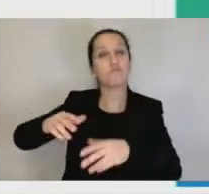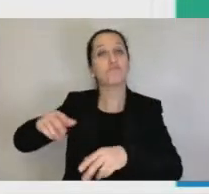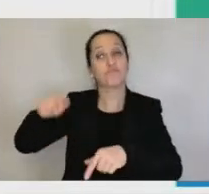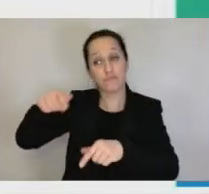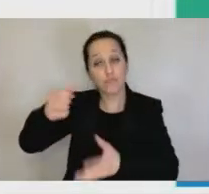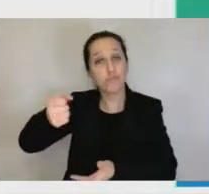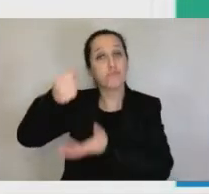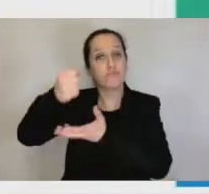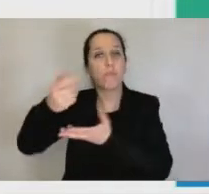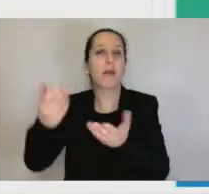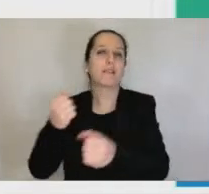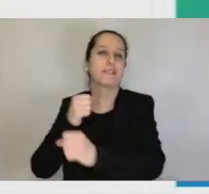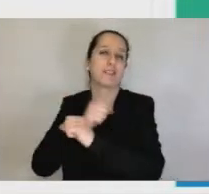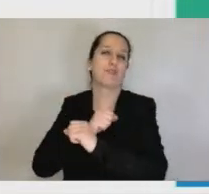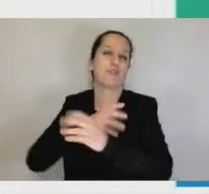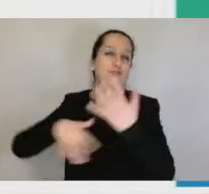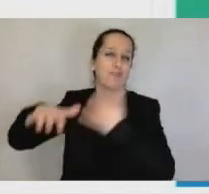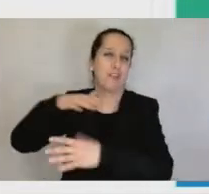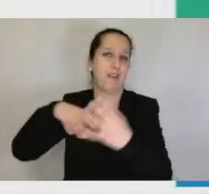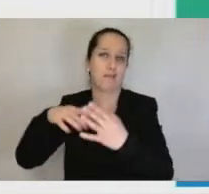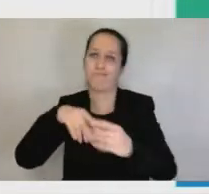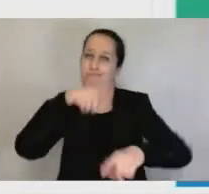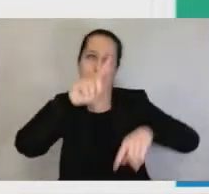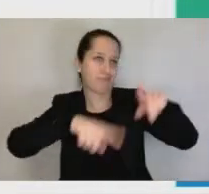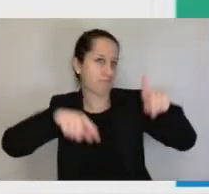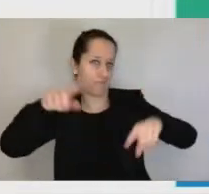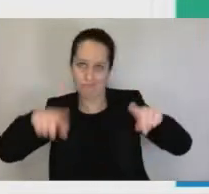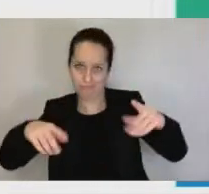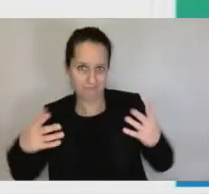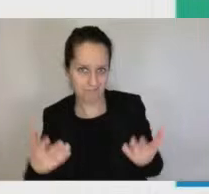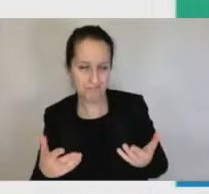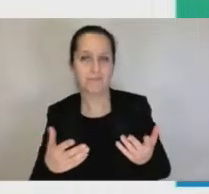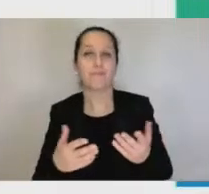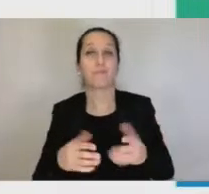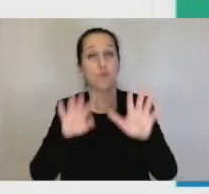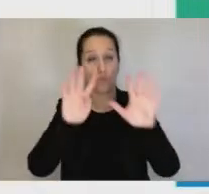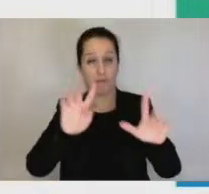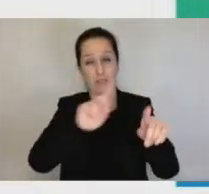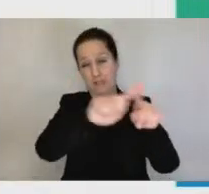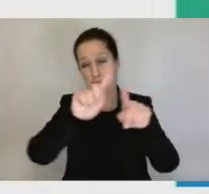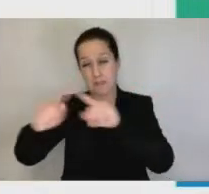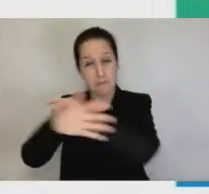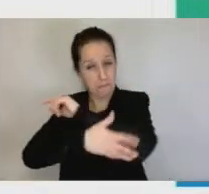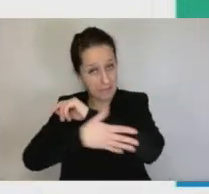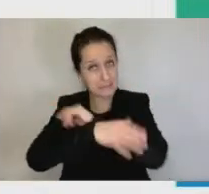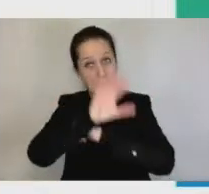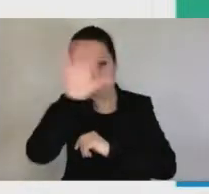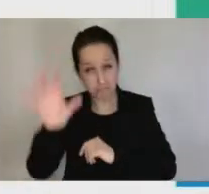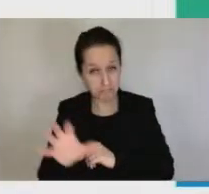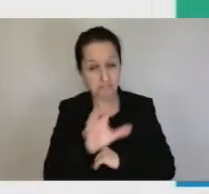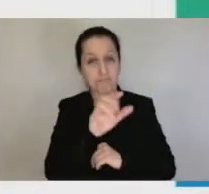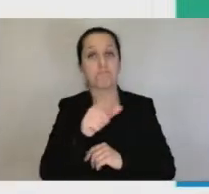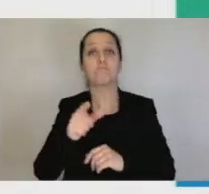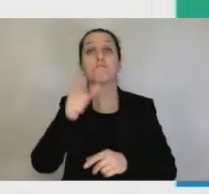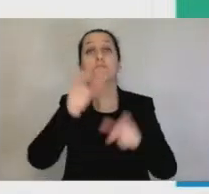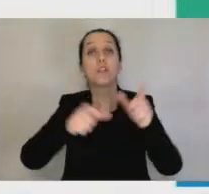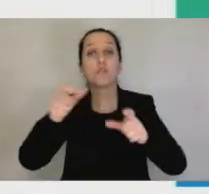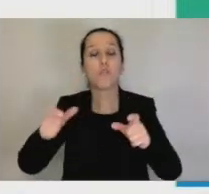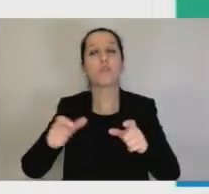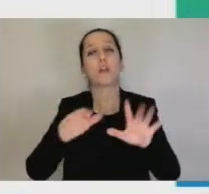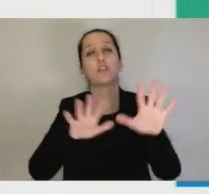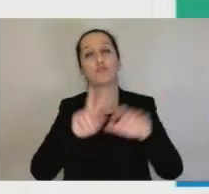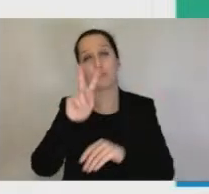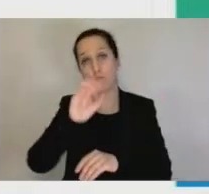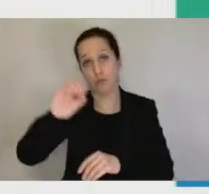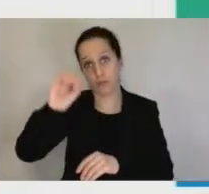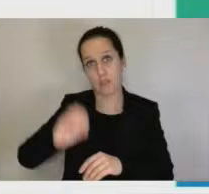also vary from country to country. The same with the migrants. In 9 countries, the share of contributors can be